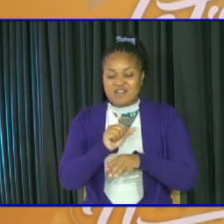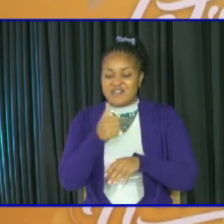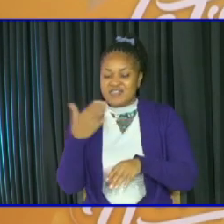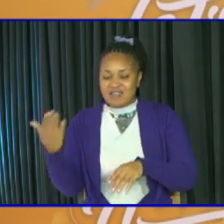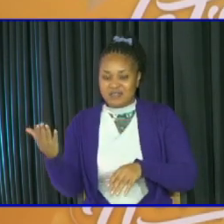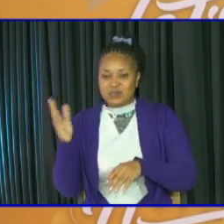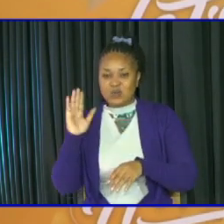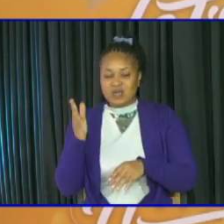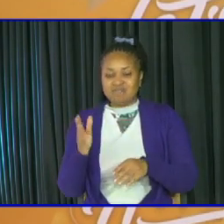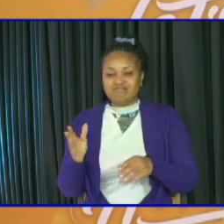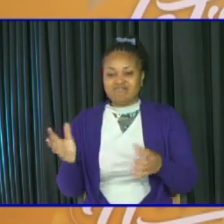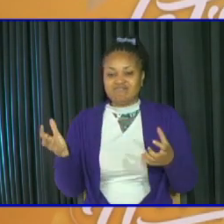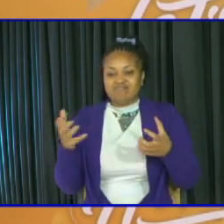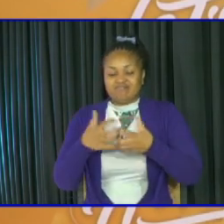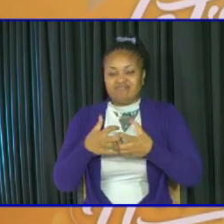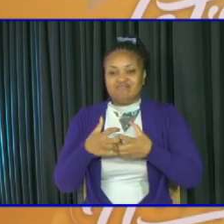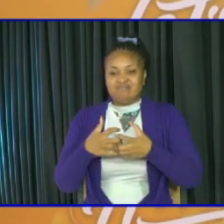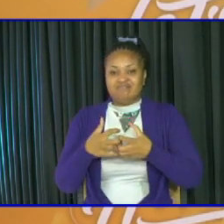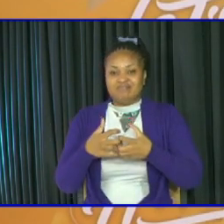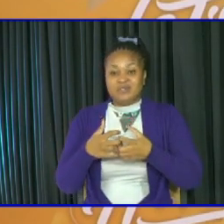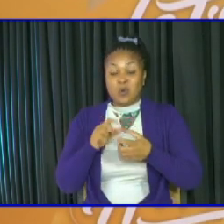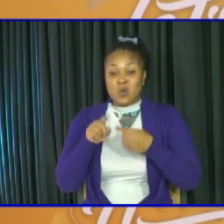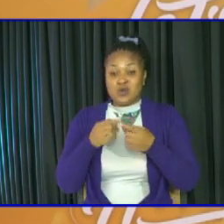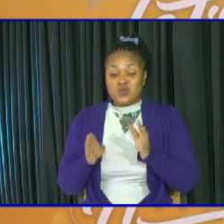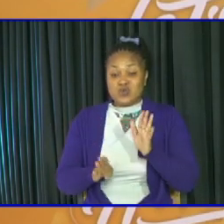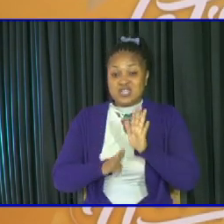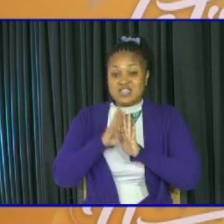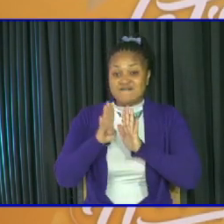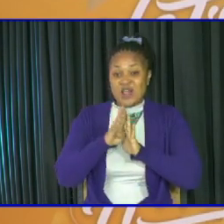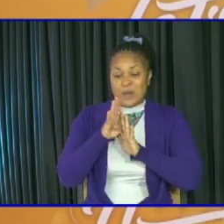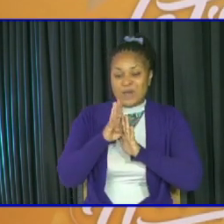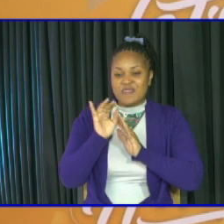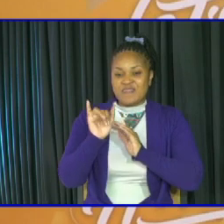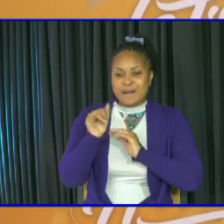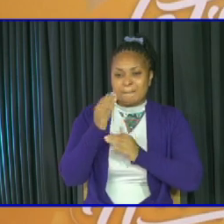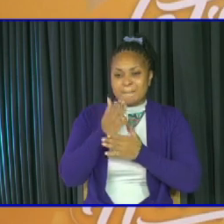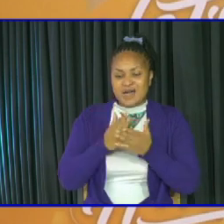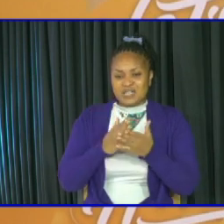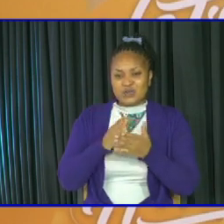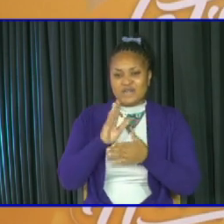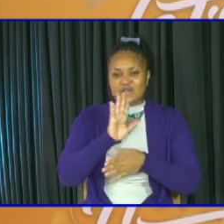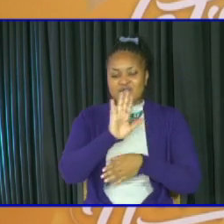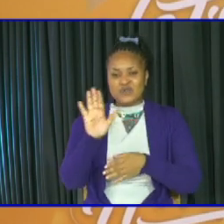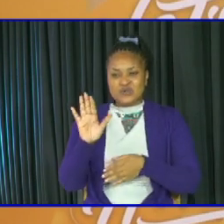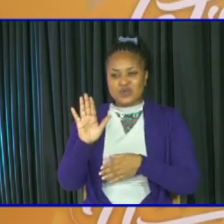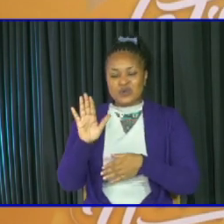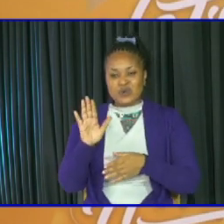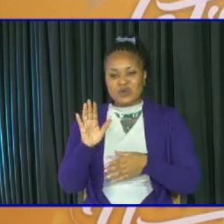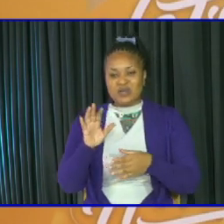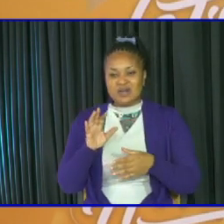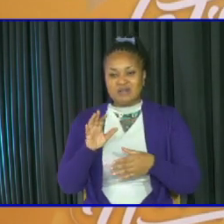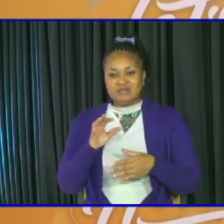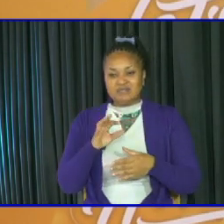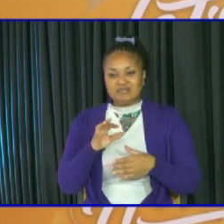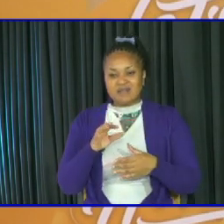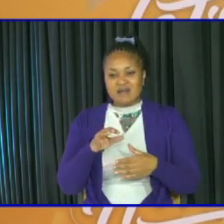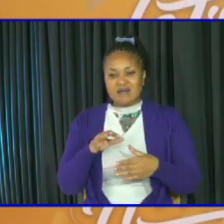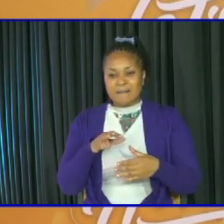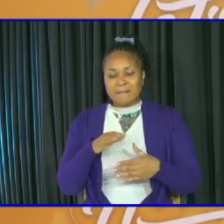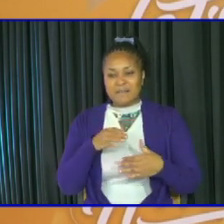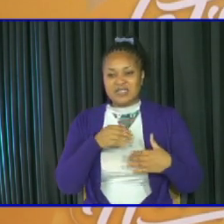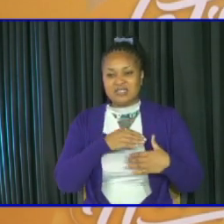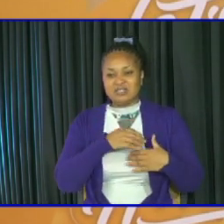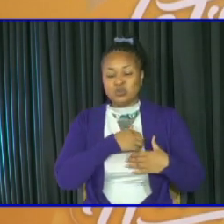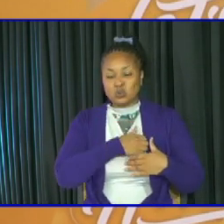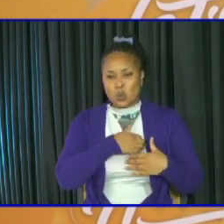place. When you develop that part of your being that speaks to your connection with